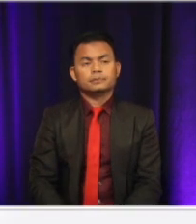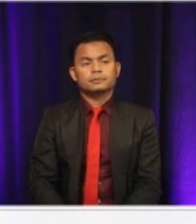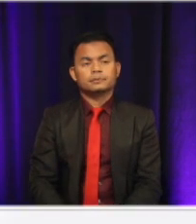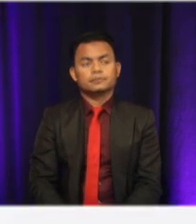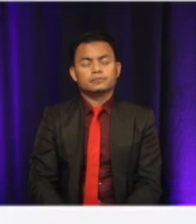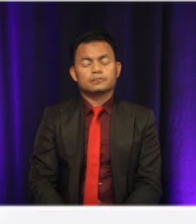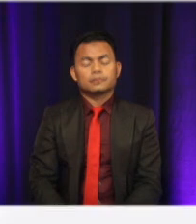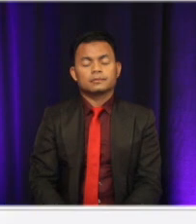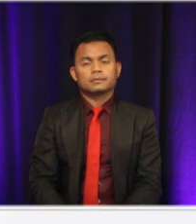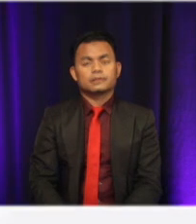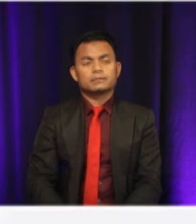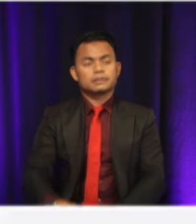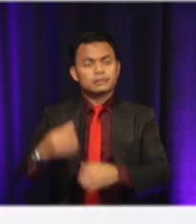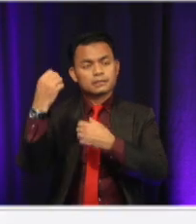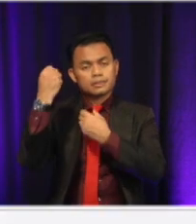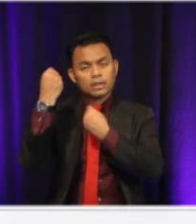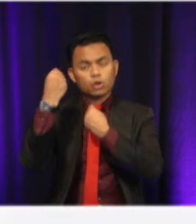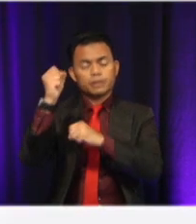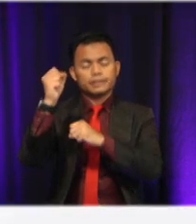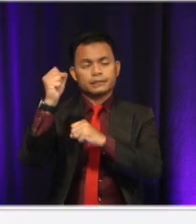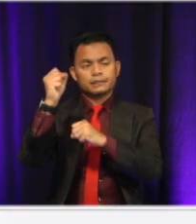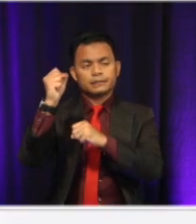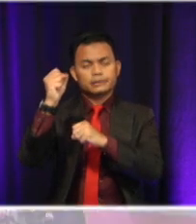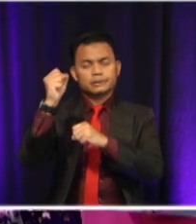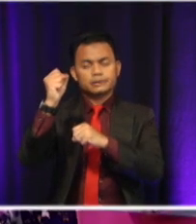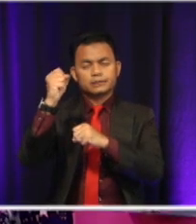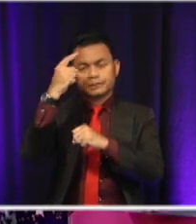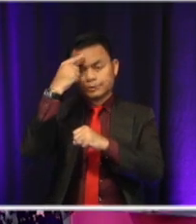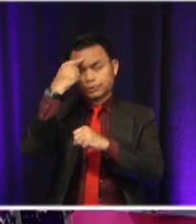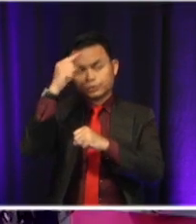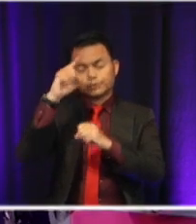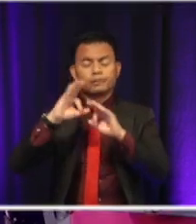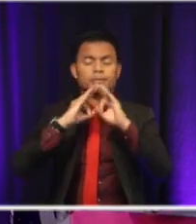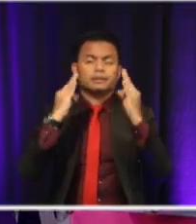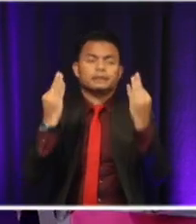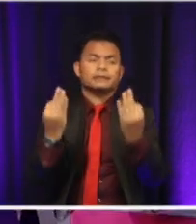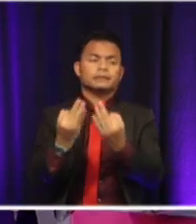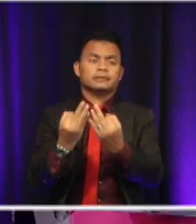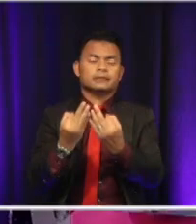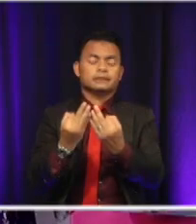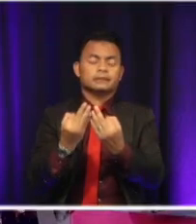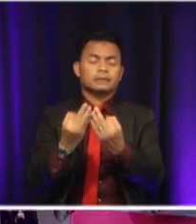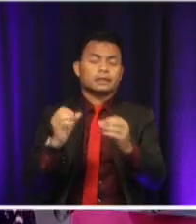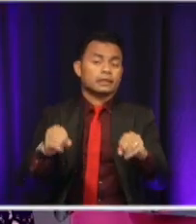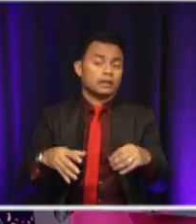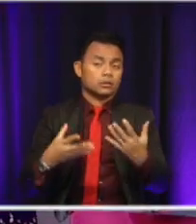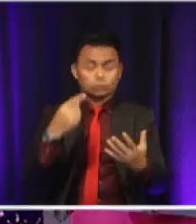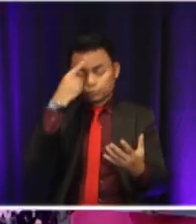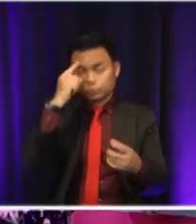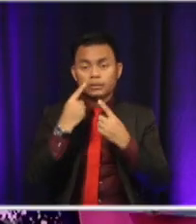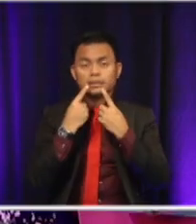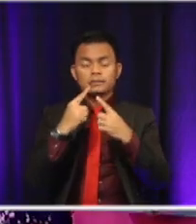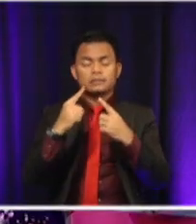be loyal to the family, that's very different. So there you have it, how to answer an A and a